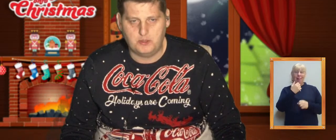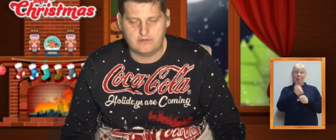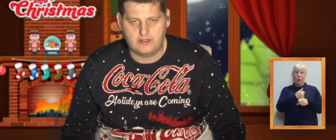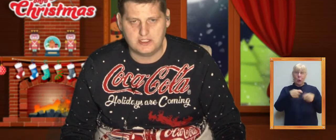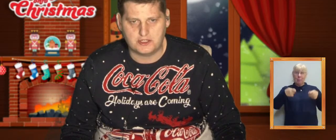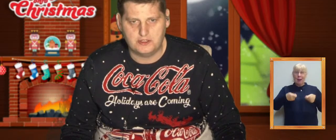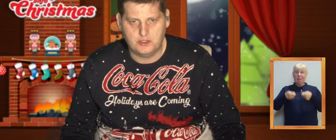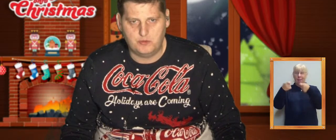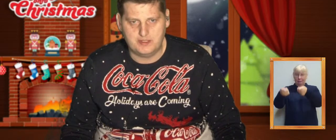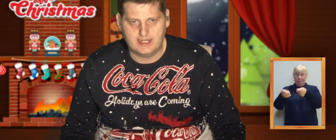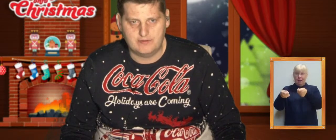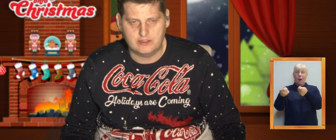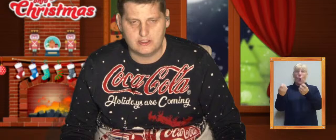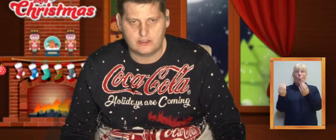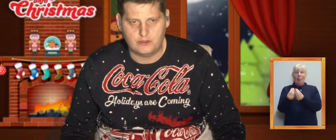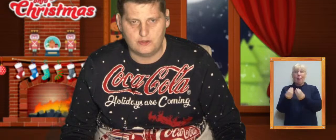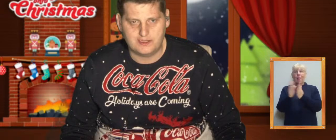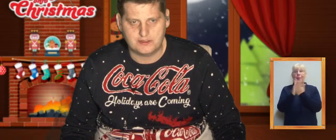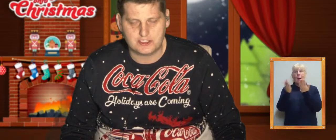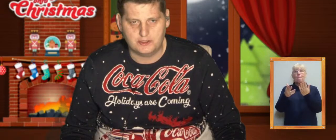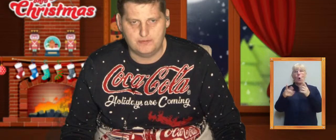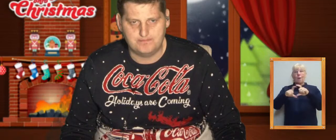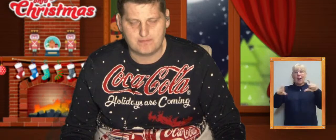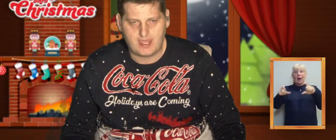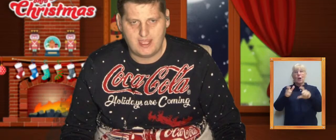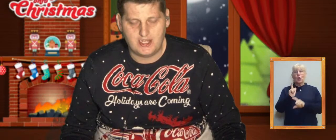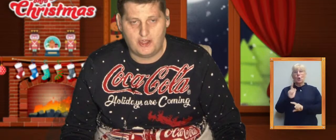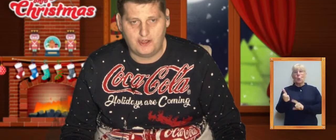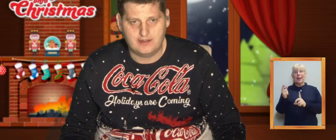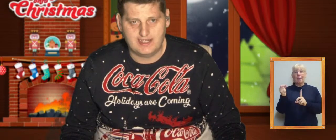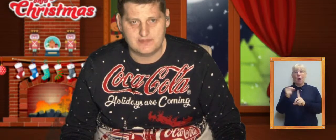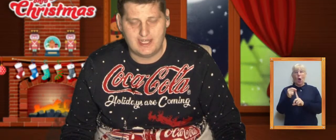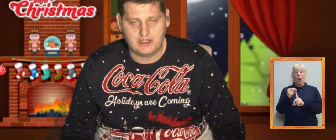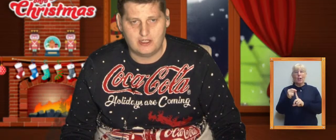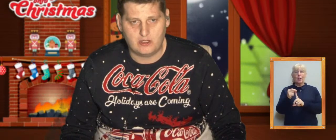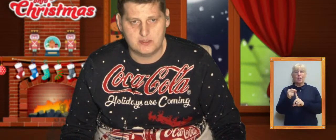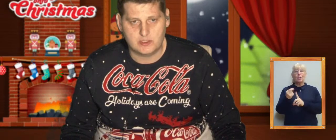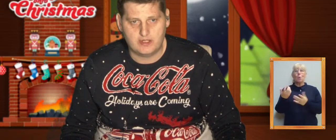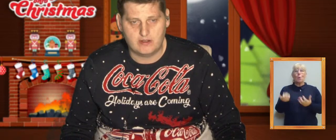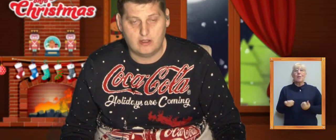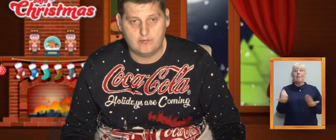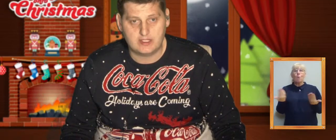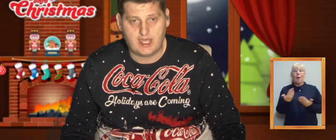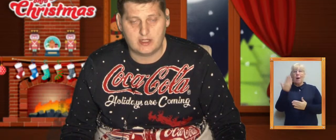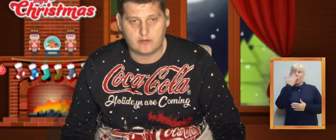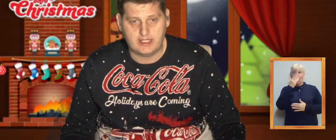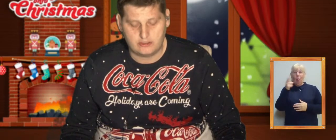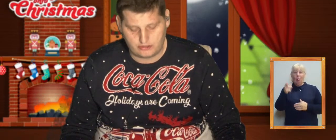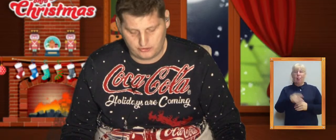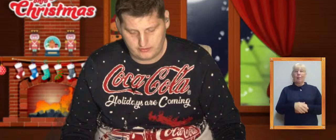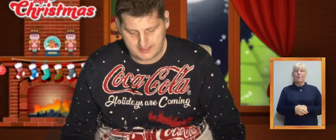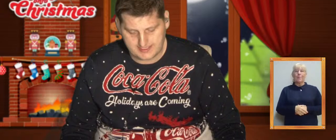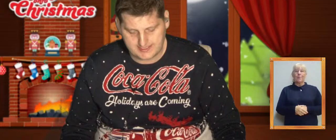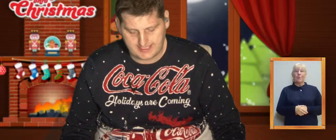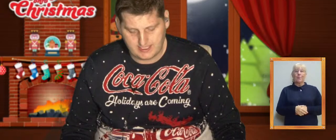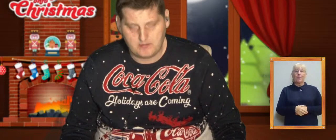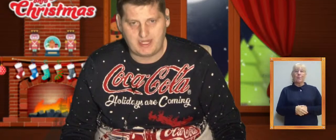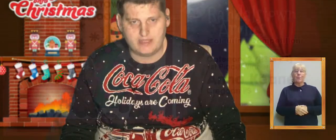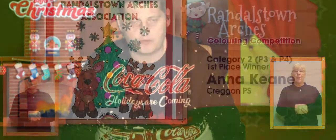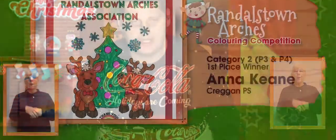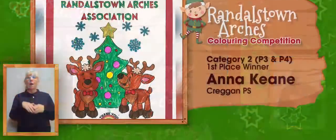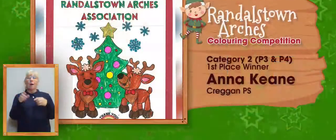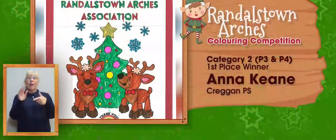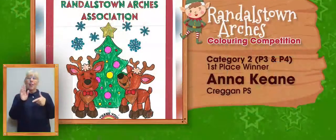£20 book voucher will be delivered to their school. Now, let's find out who was the winner of category two. This is